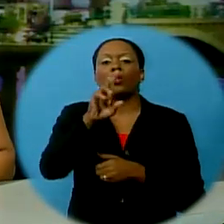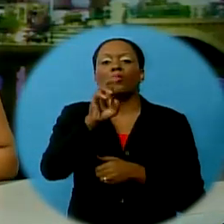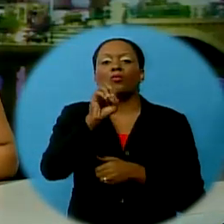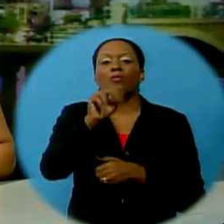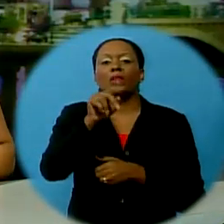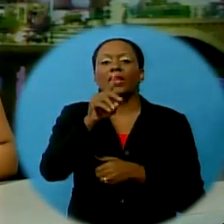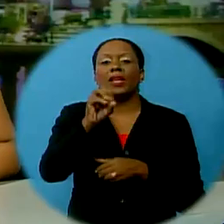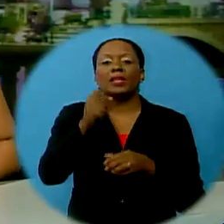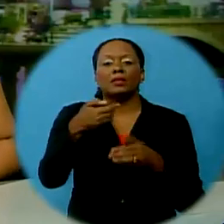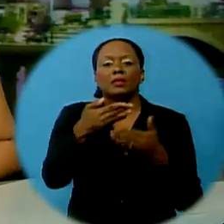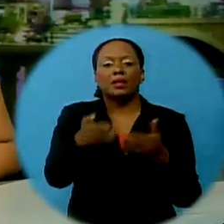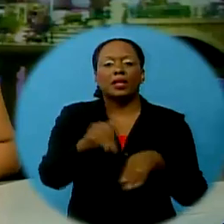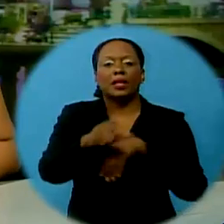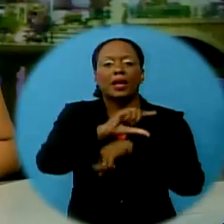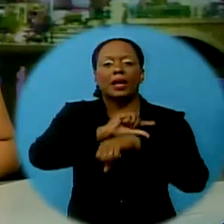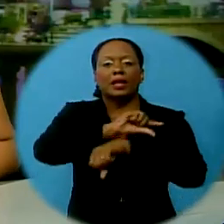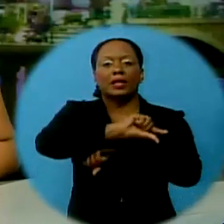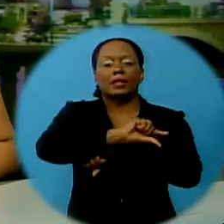reports.